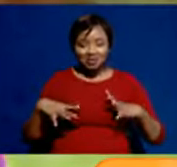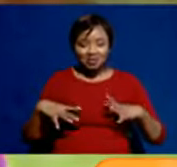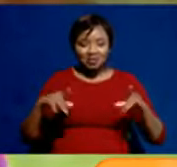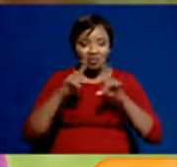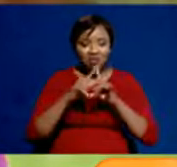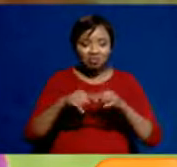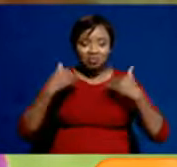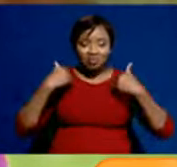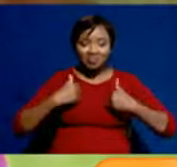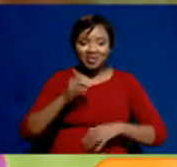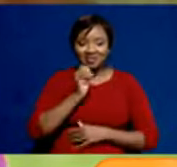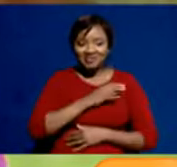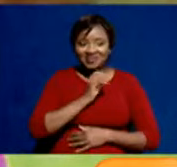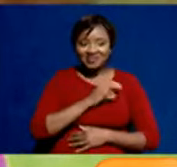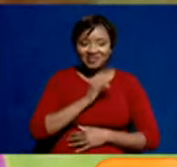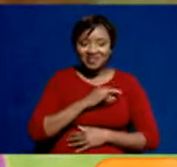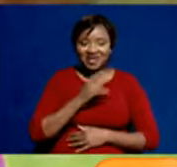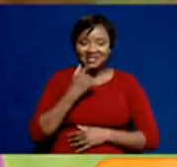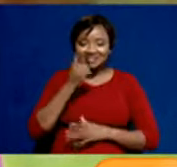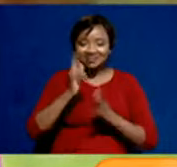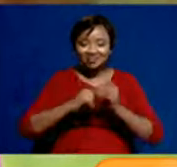afraid of just saying happy